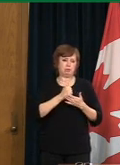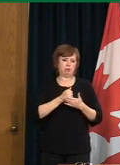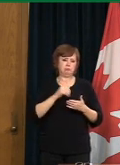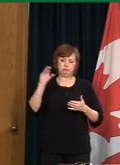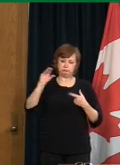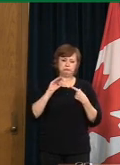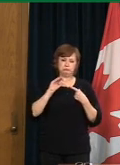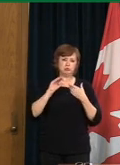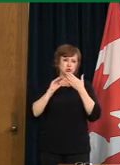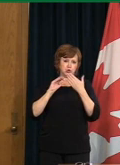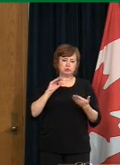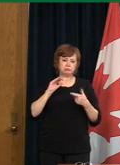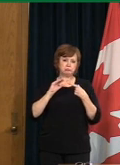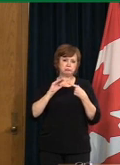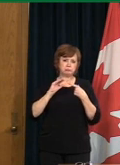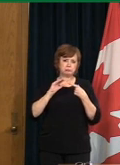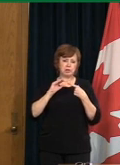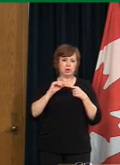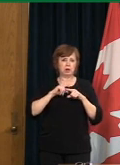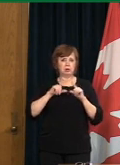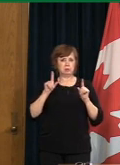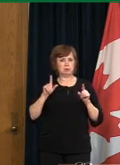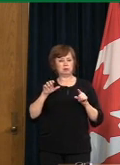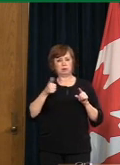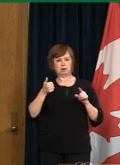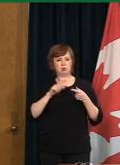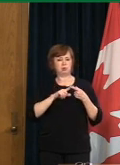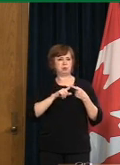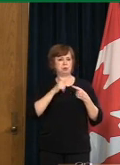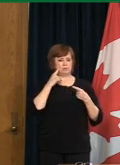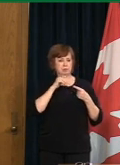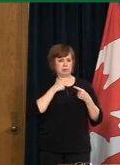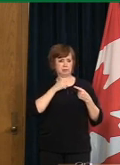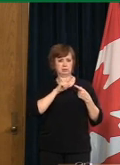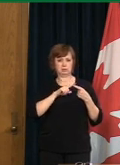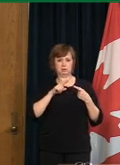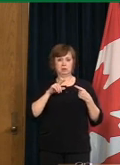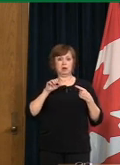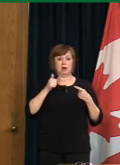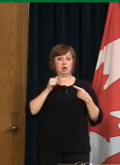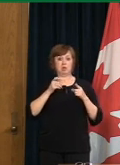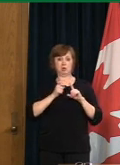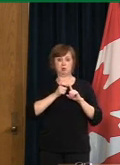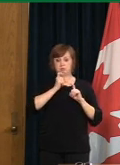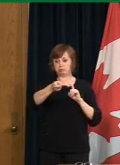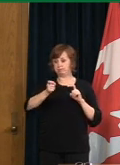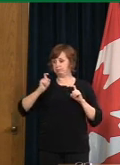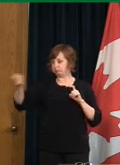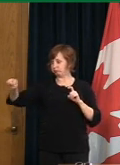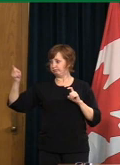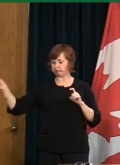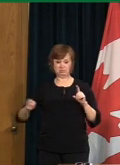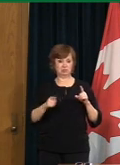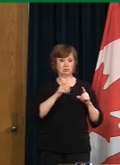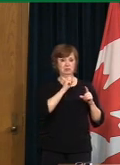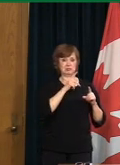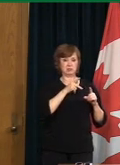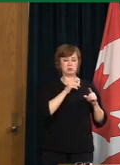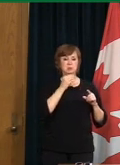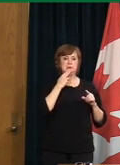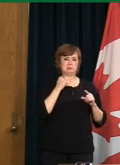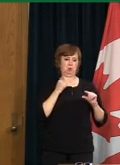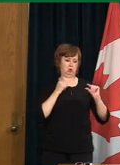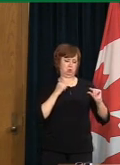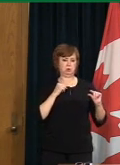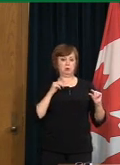other manufacturing facilities in Canada. Saskatchewan received much less funding than a facility